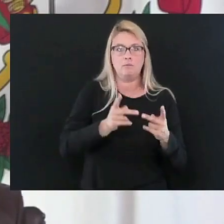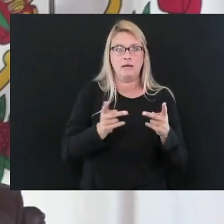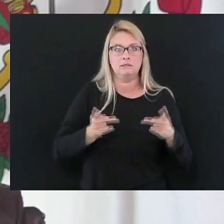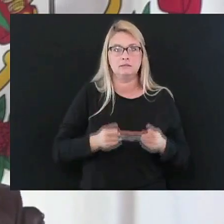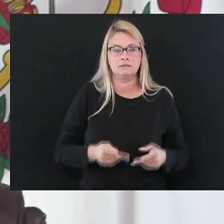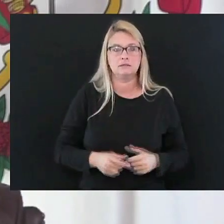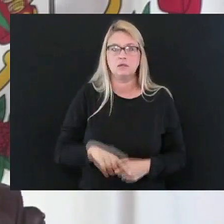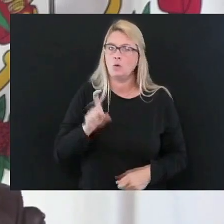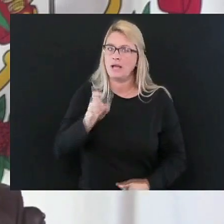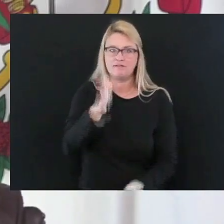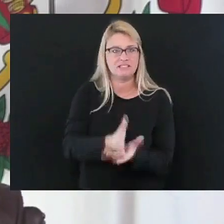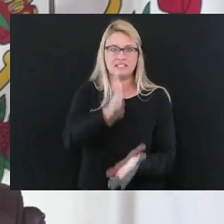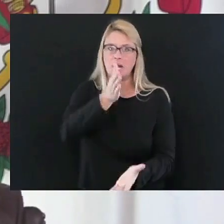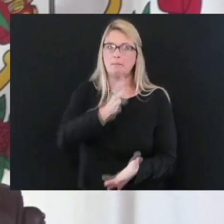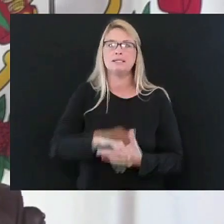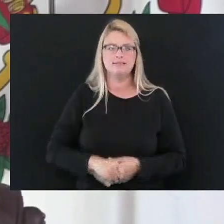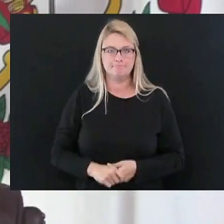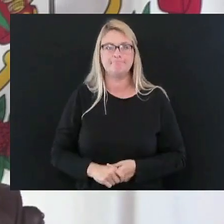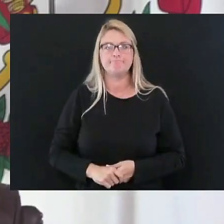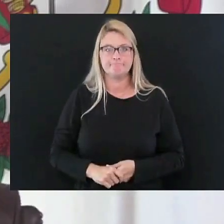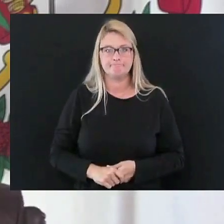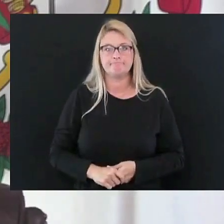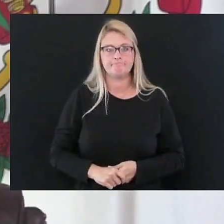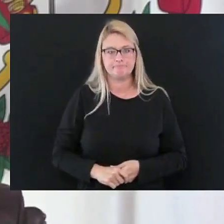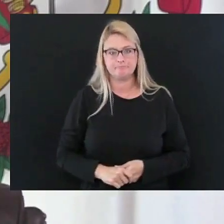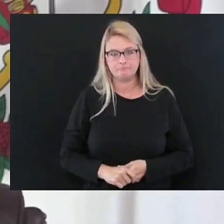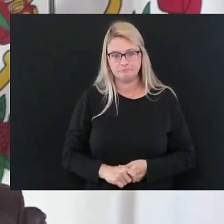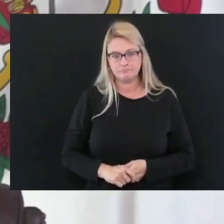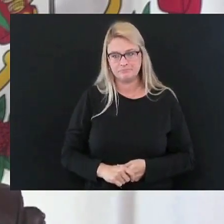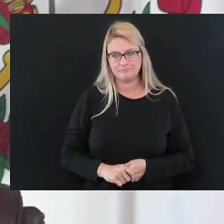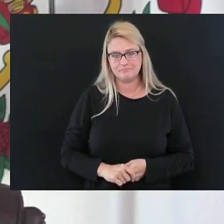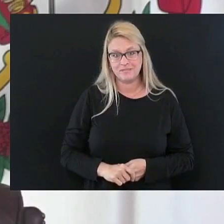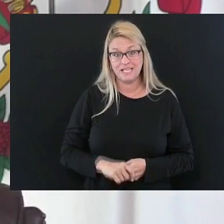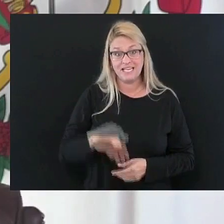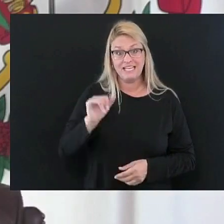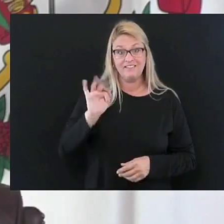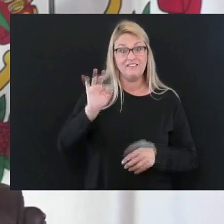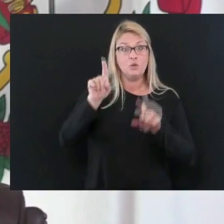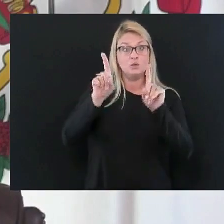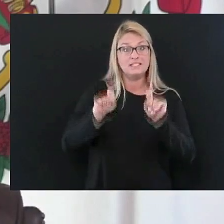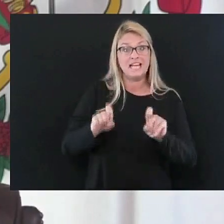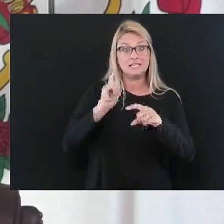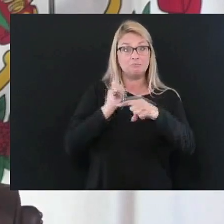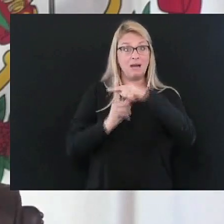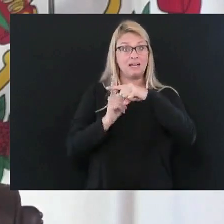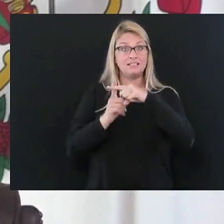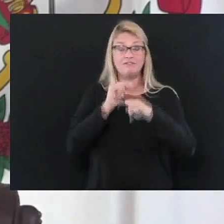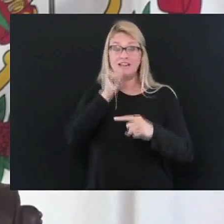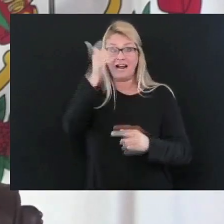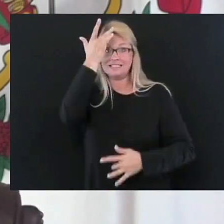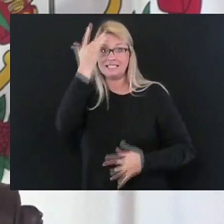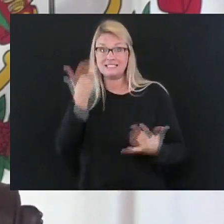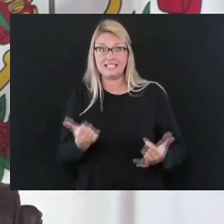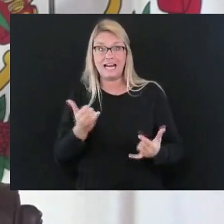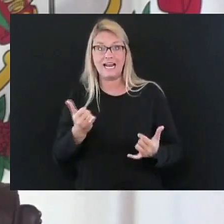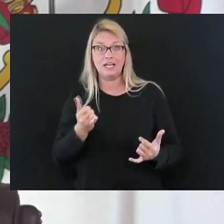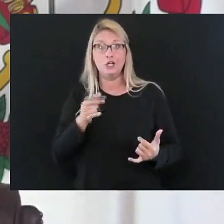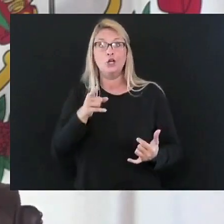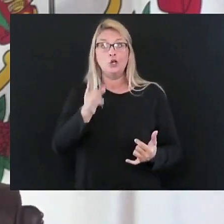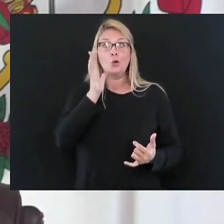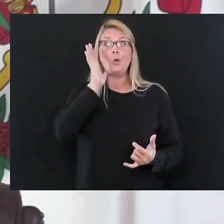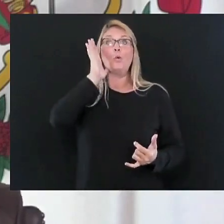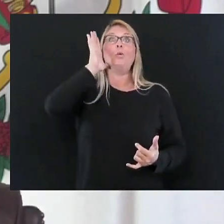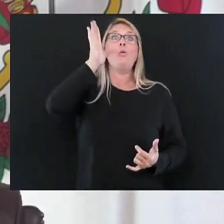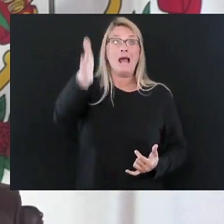We've got to stop it. And on top of that, if you're test positive and you're not sick today, the likelihood of you being